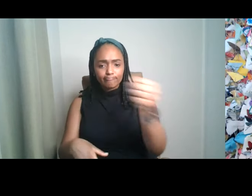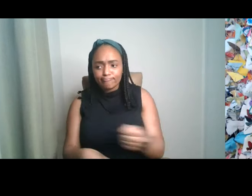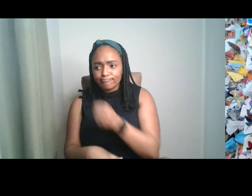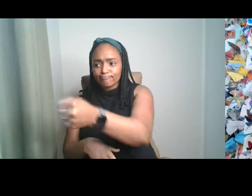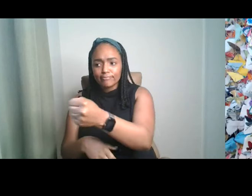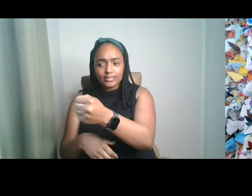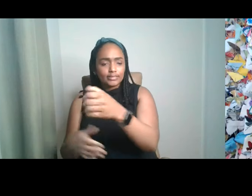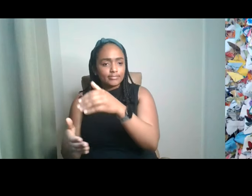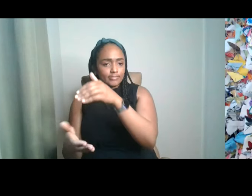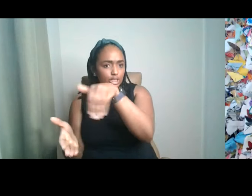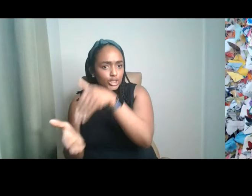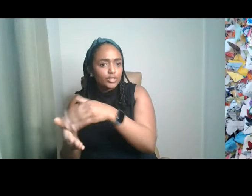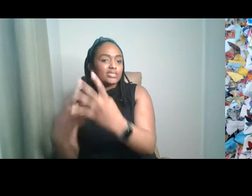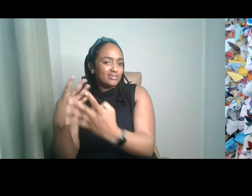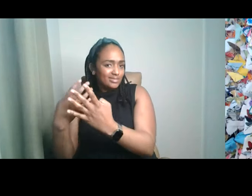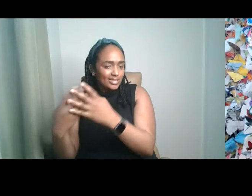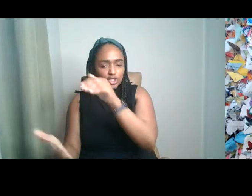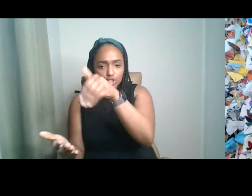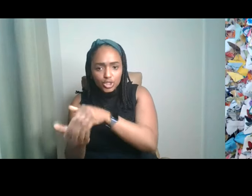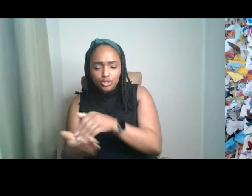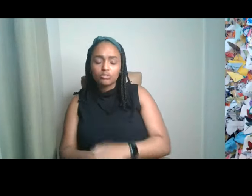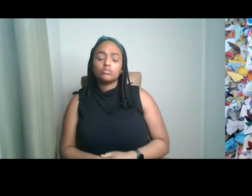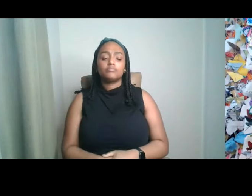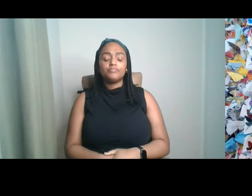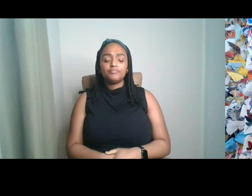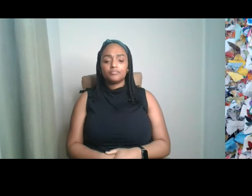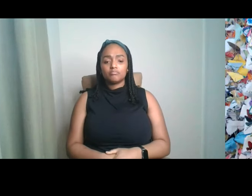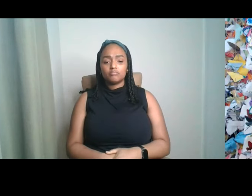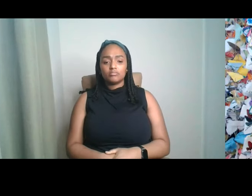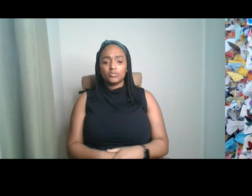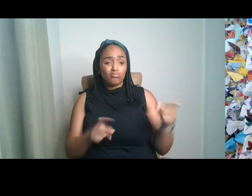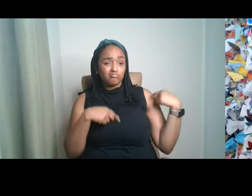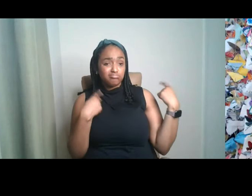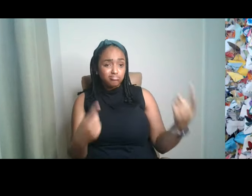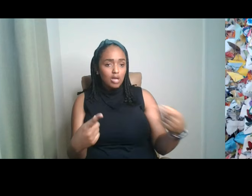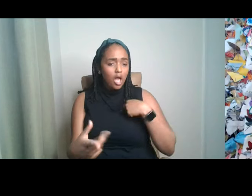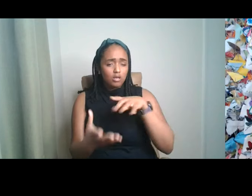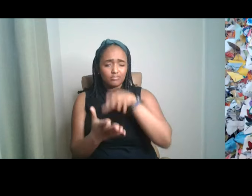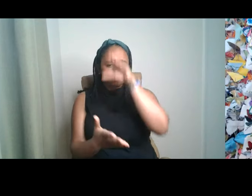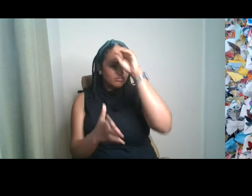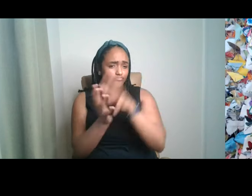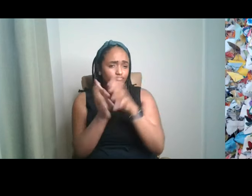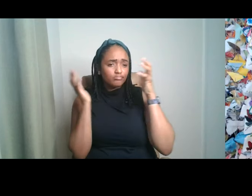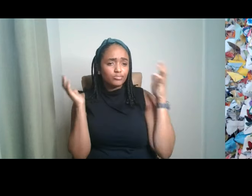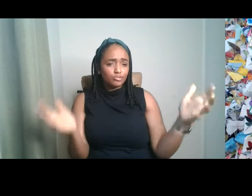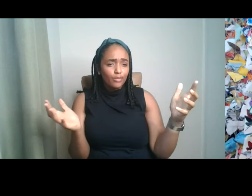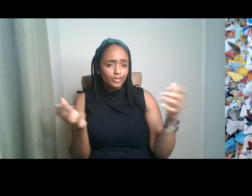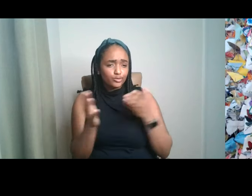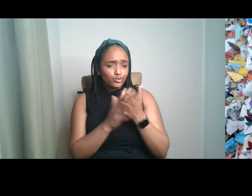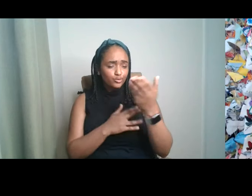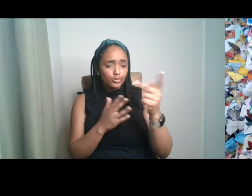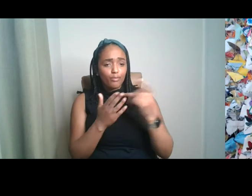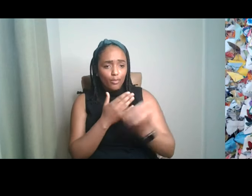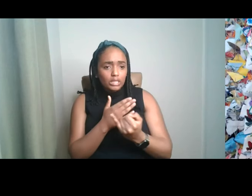I've learned a lot from everybody and everything from this project, but one thing that will stick with me throughout the rest of my